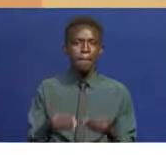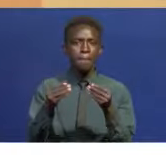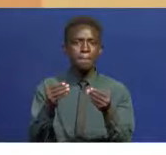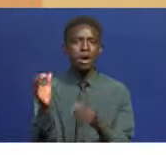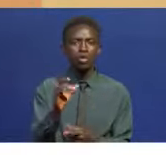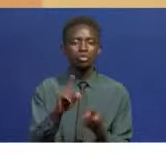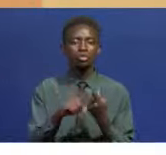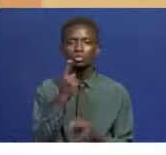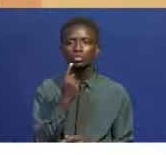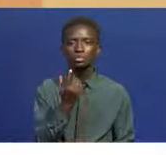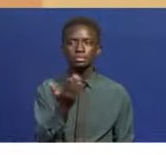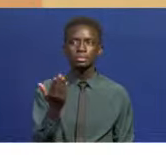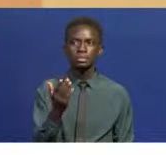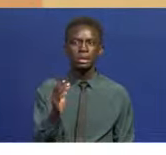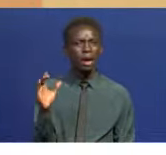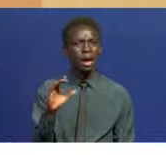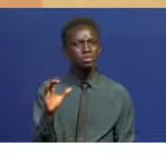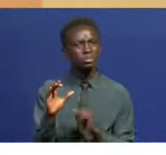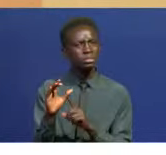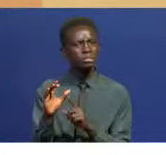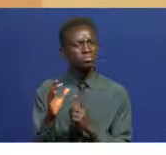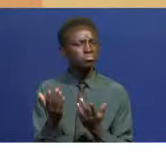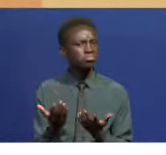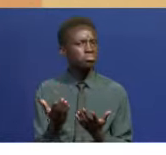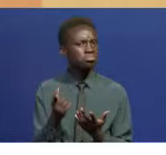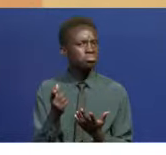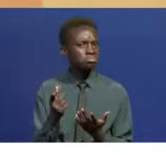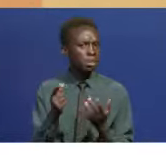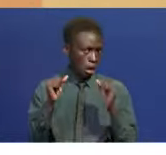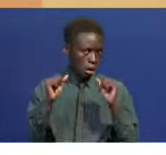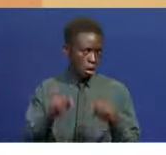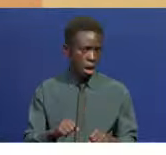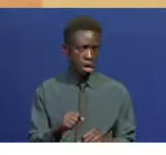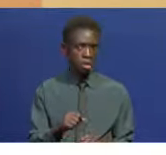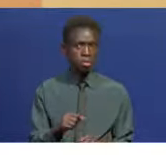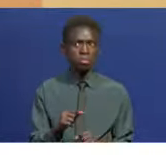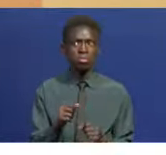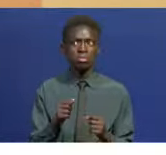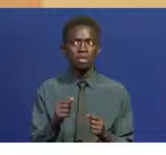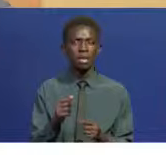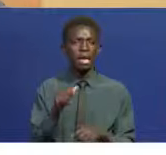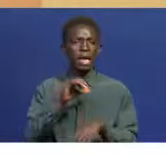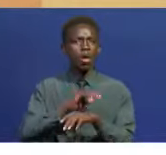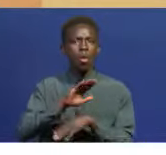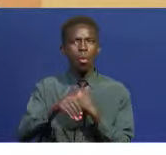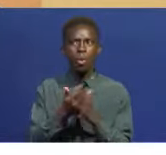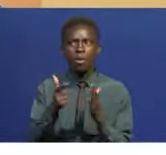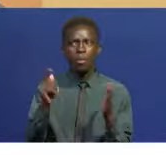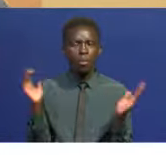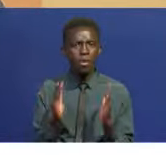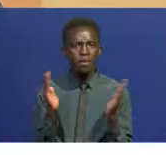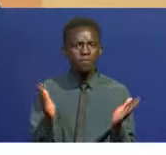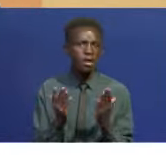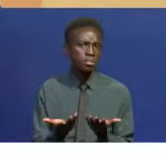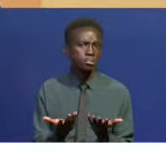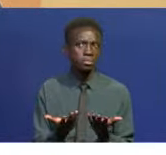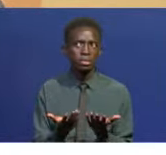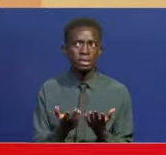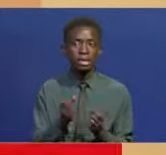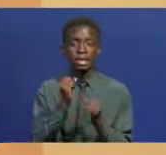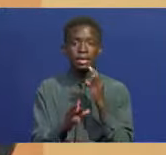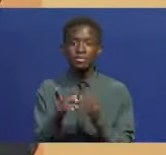Yes. Are the clients in that environment where they're able to afford all these welfare packages, these security persons? Mm. If that survey